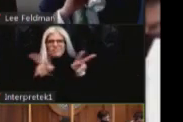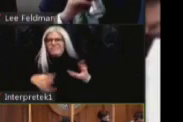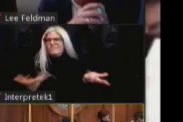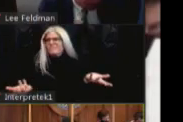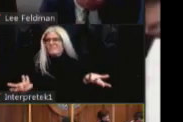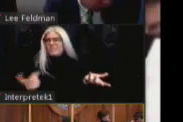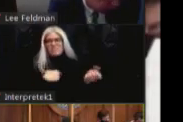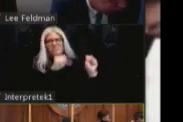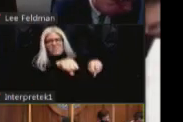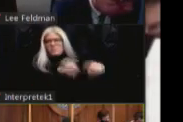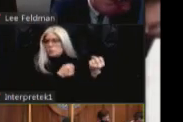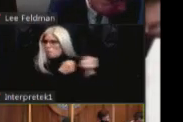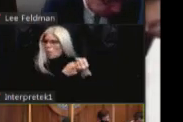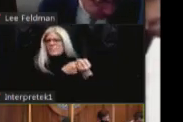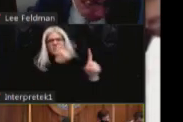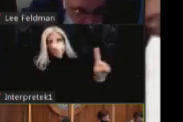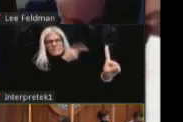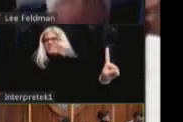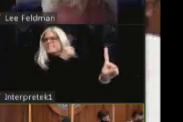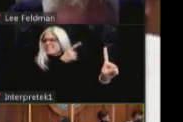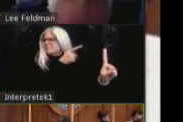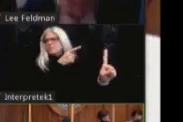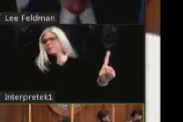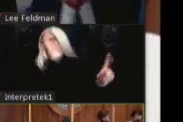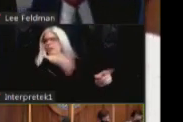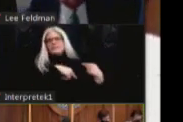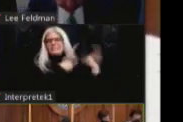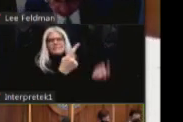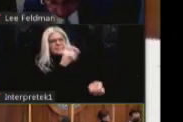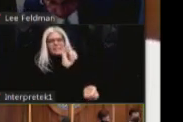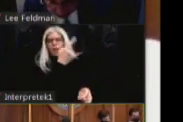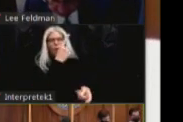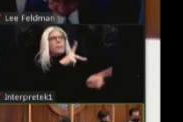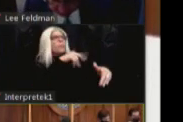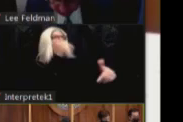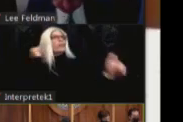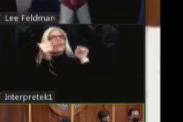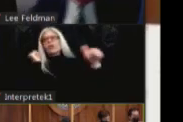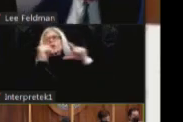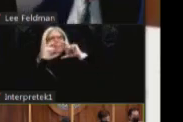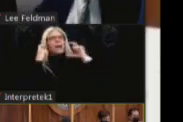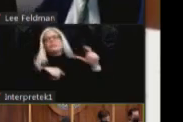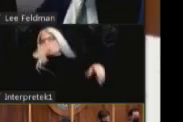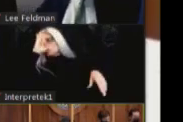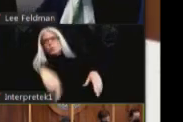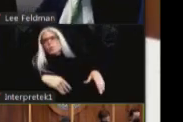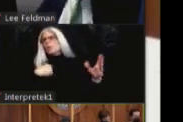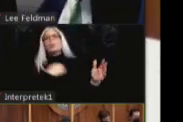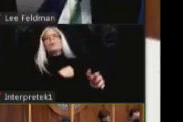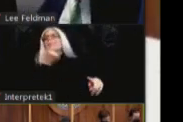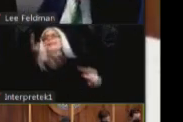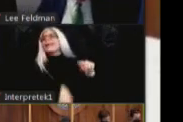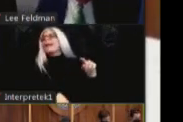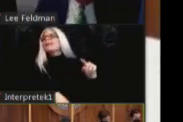Enforcement has always been a problem from day one. We've known that we cannot enforce almost 200,000 people in the